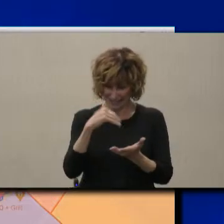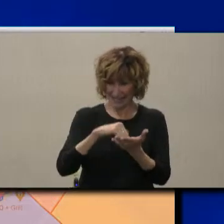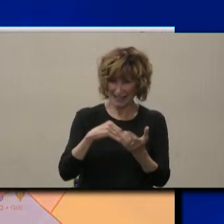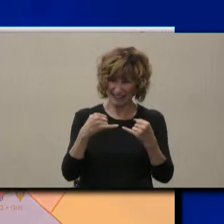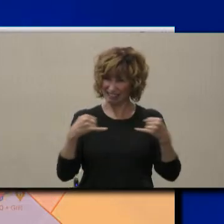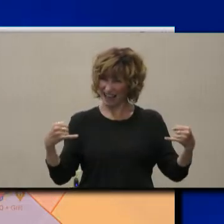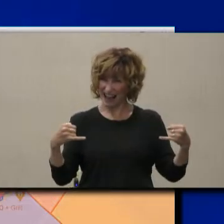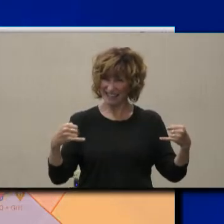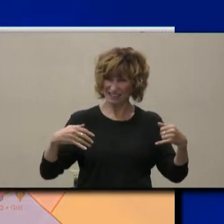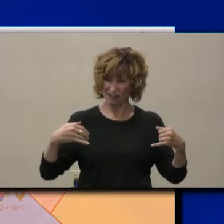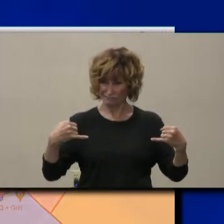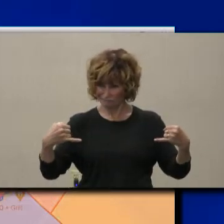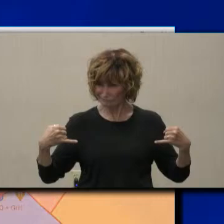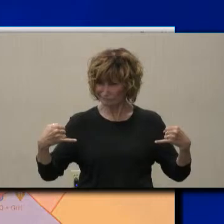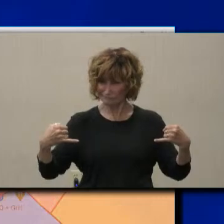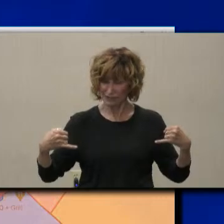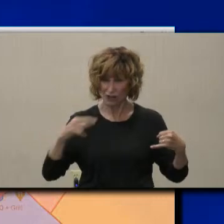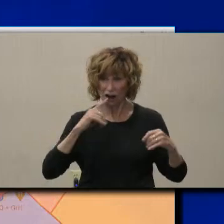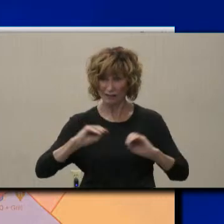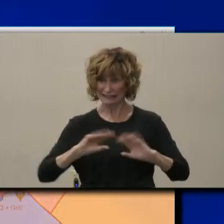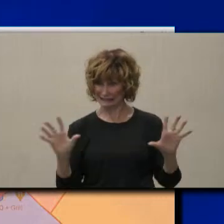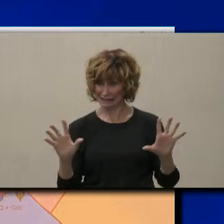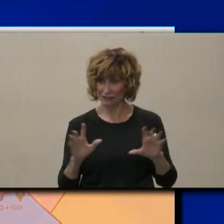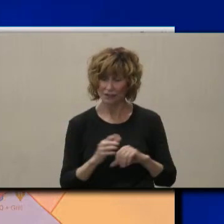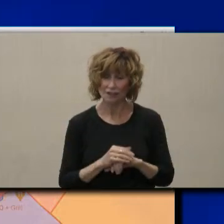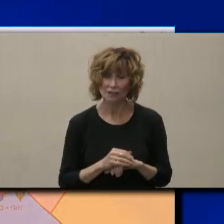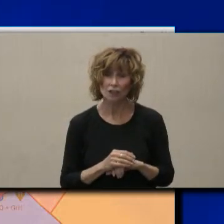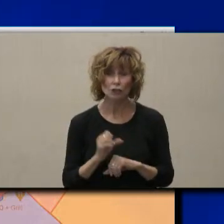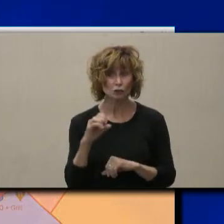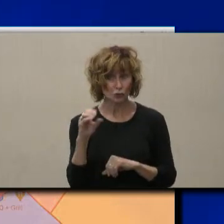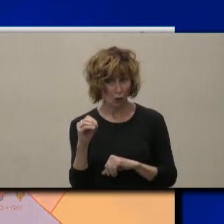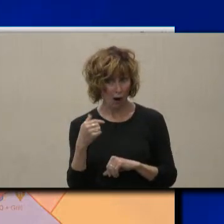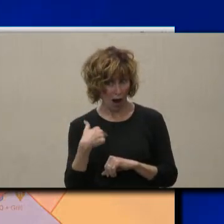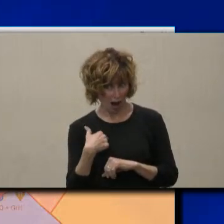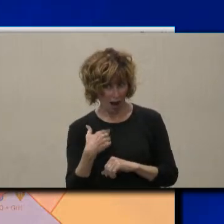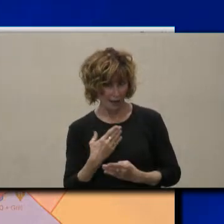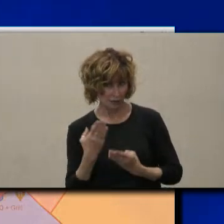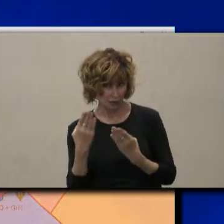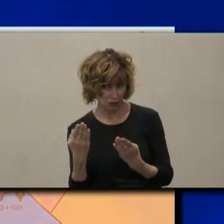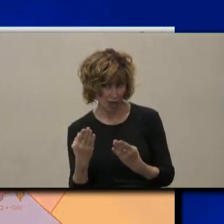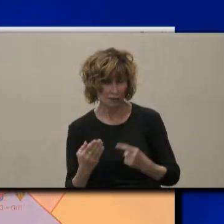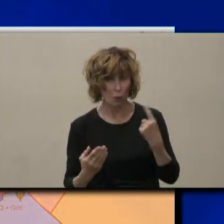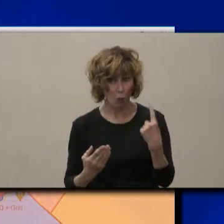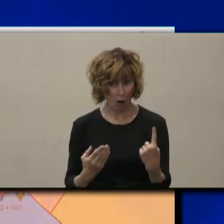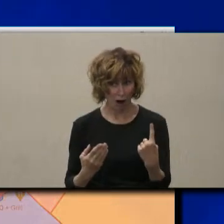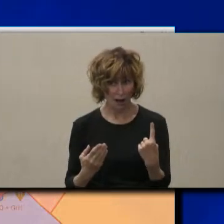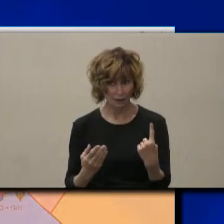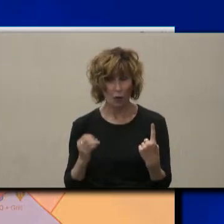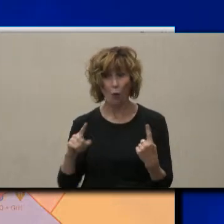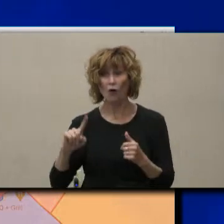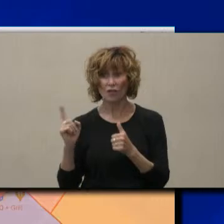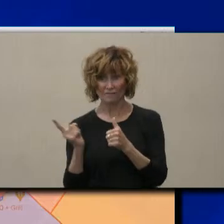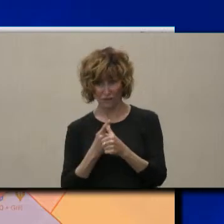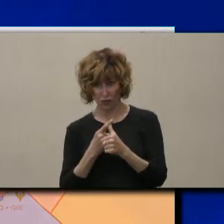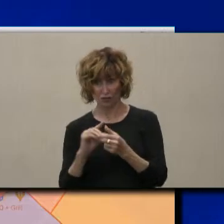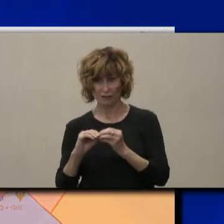roads. With that, I'll support either 1 or the original 8, just